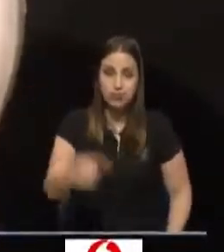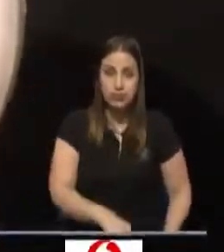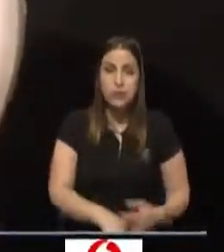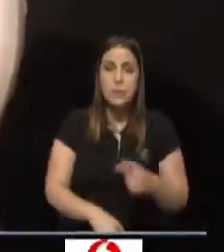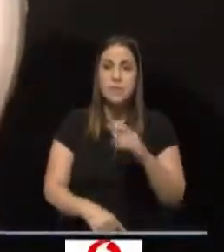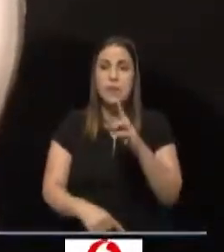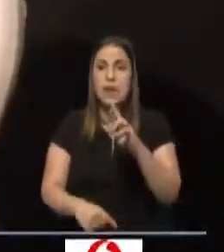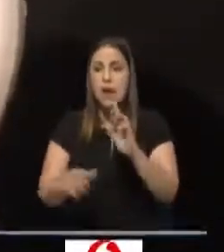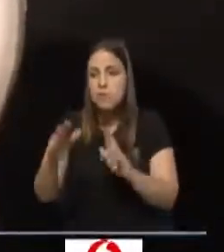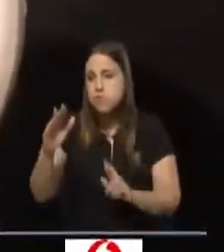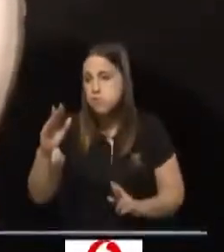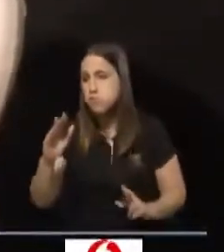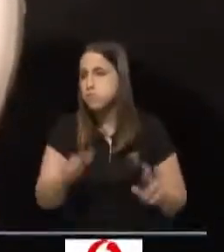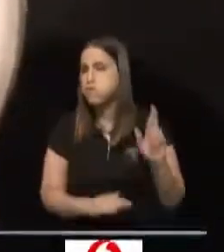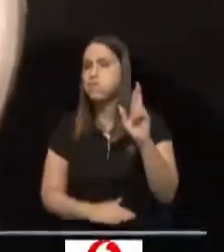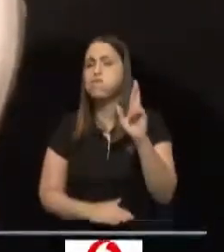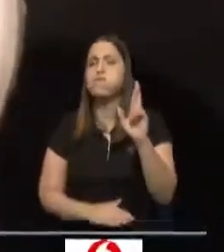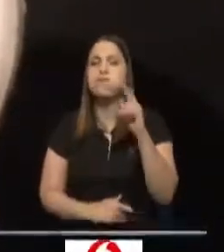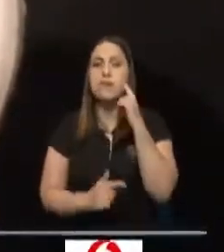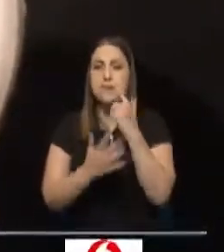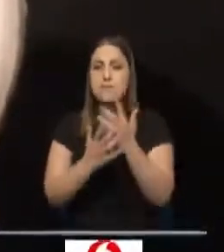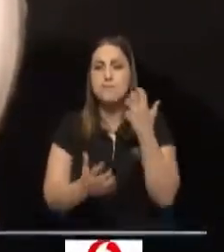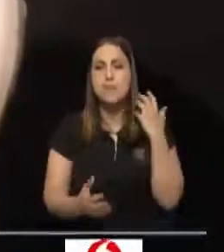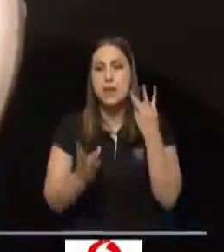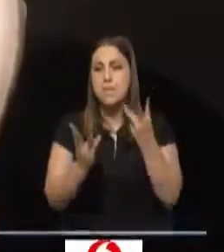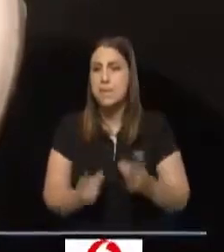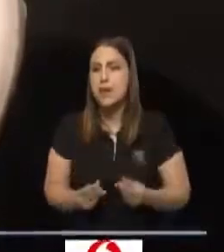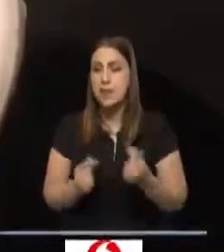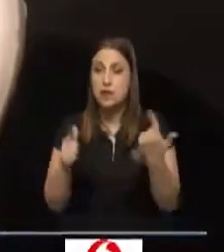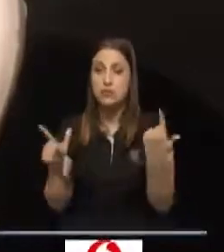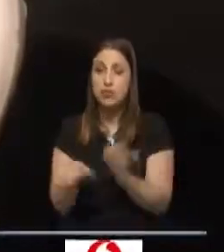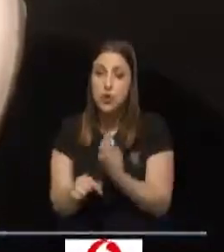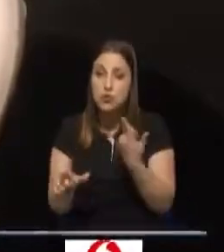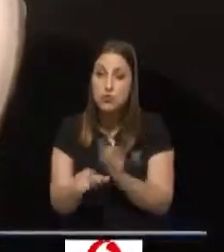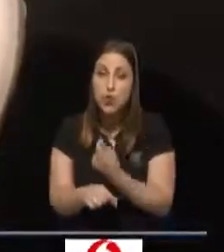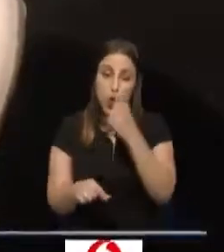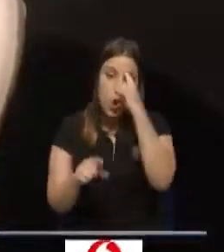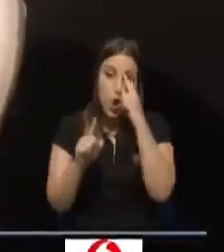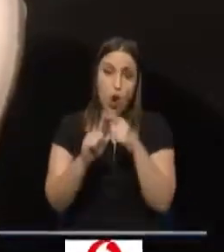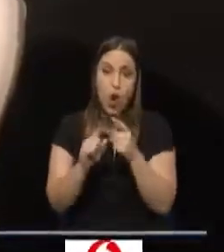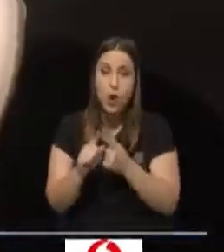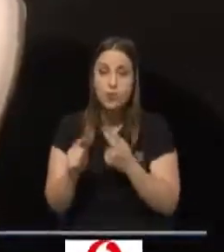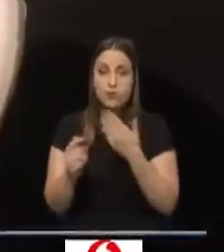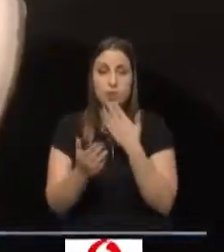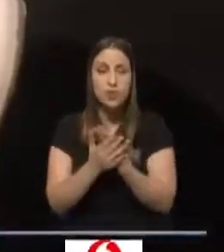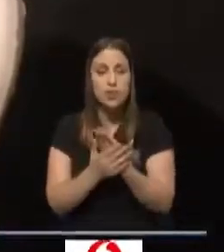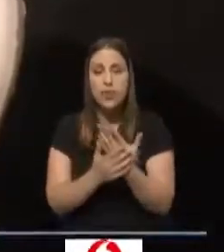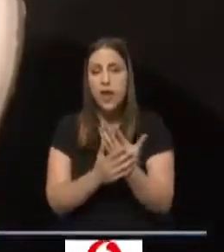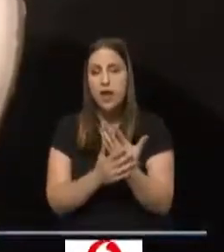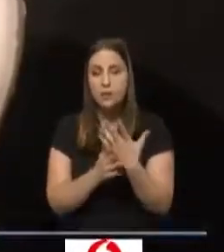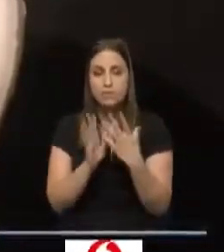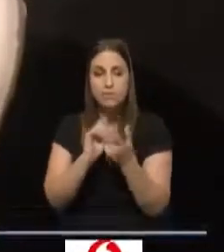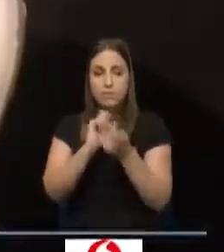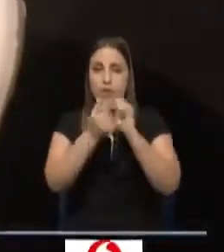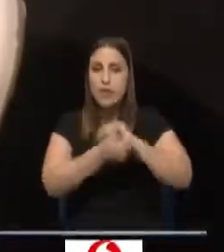and this inflation is really affecting materials.